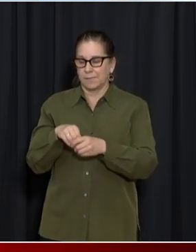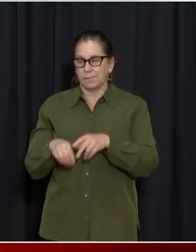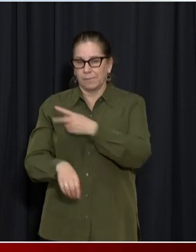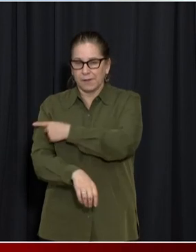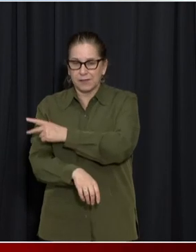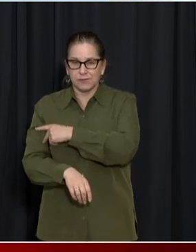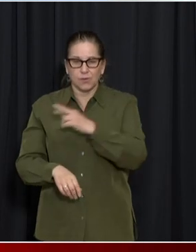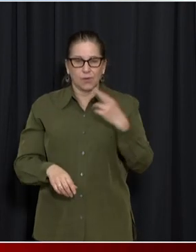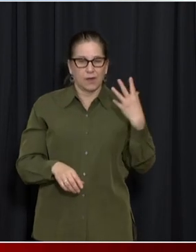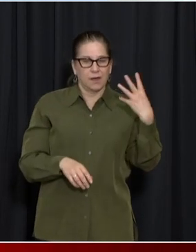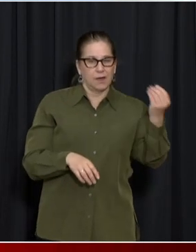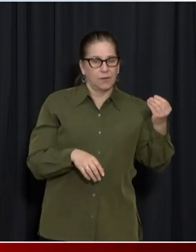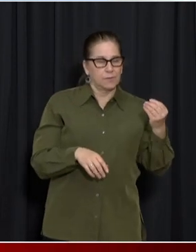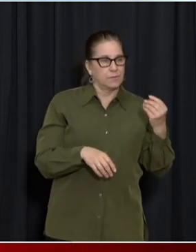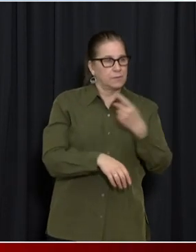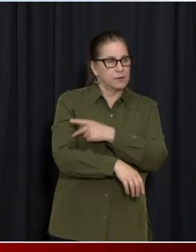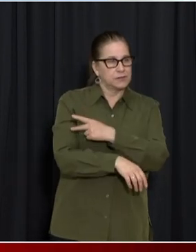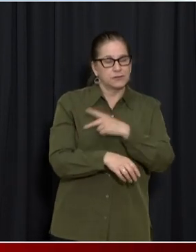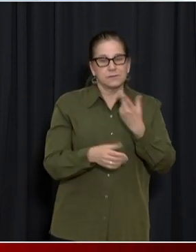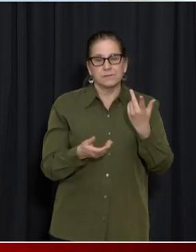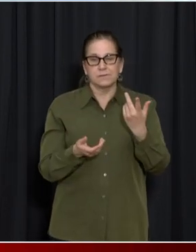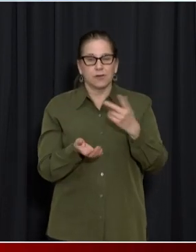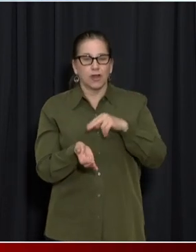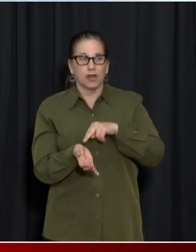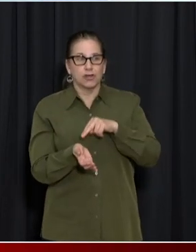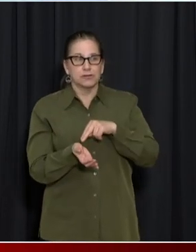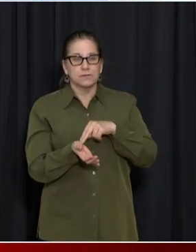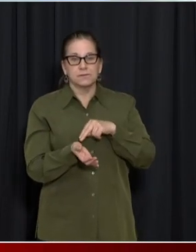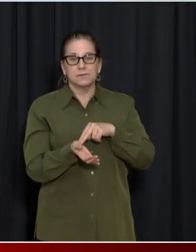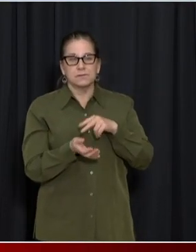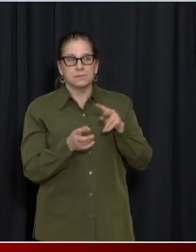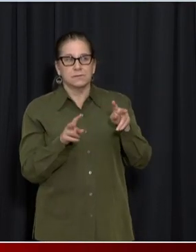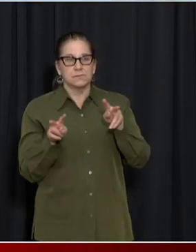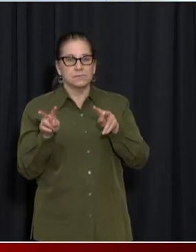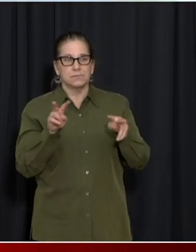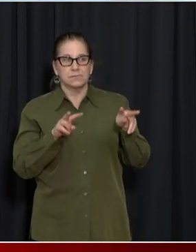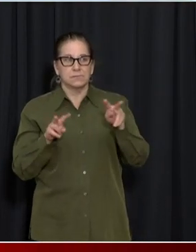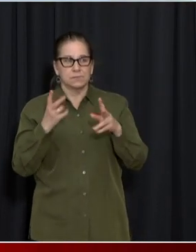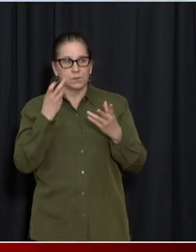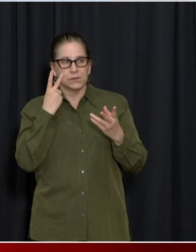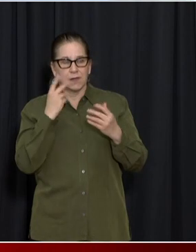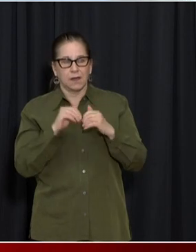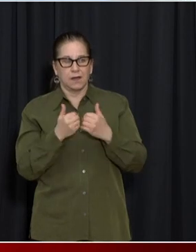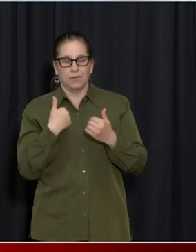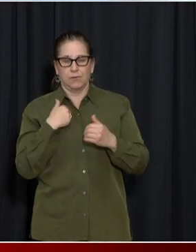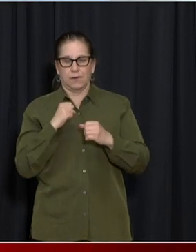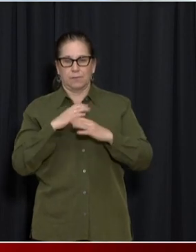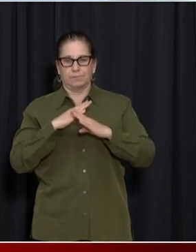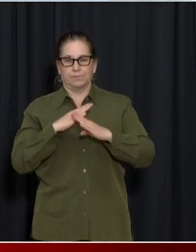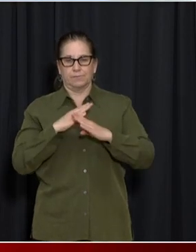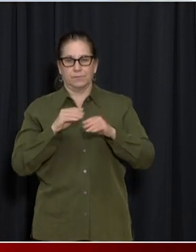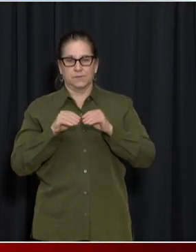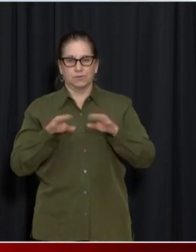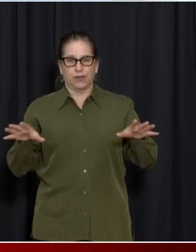capacity needed to address the current pandemic. And with that, I'll turn it back over to Ambassador Rice.